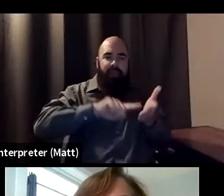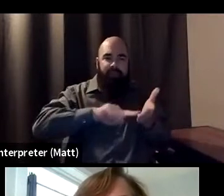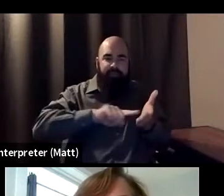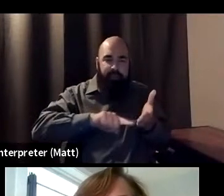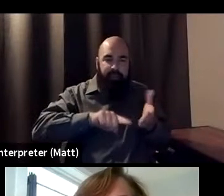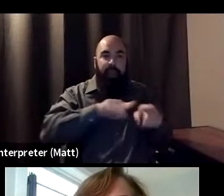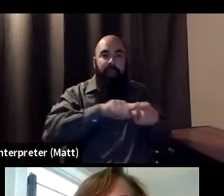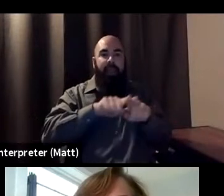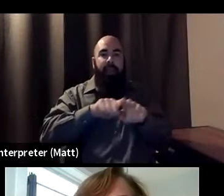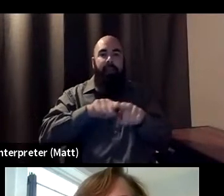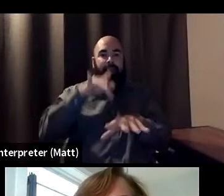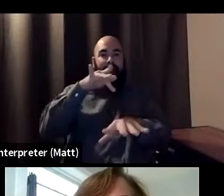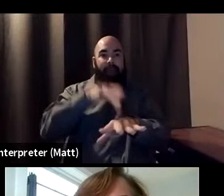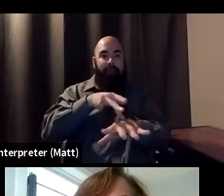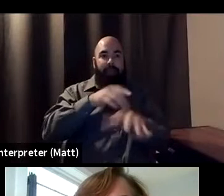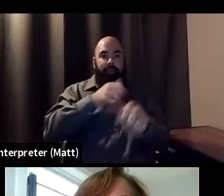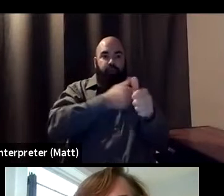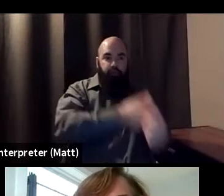contact tracers who